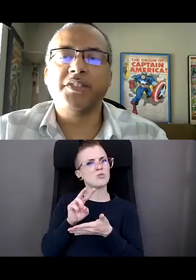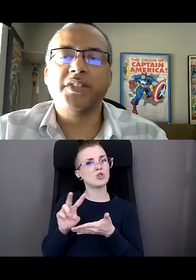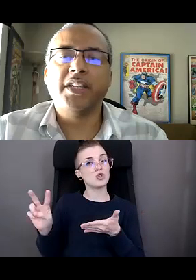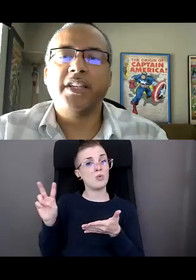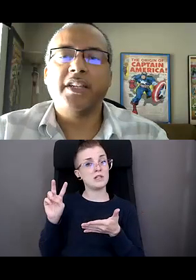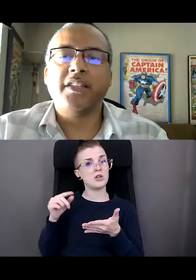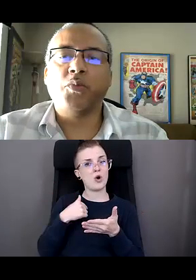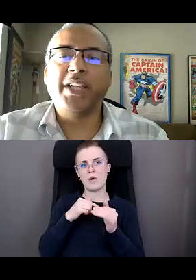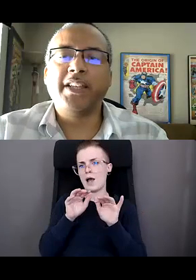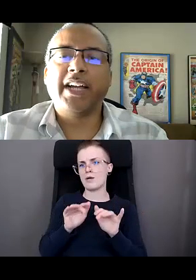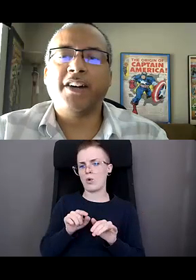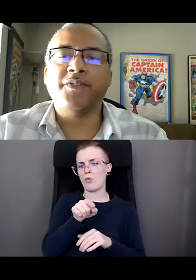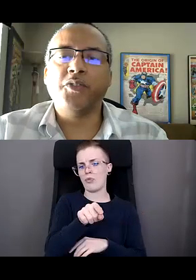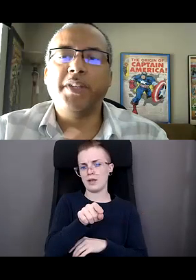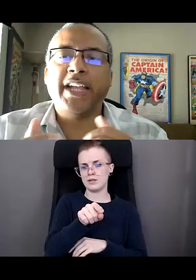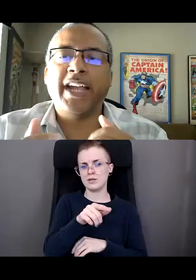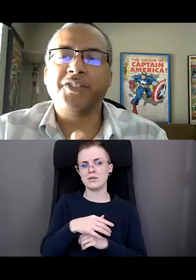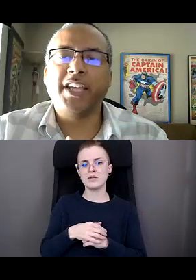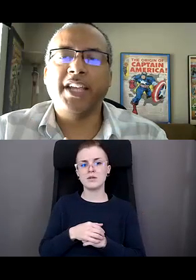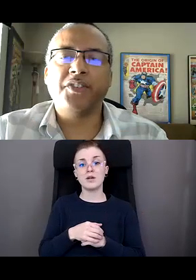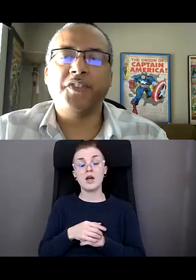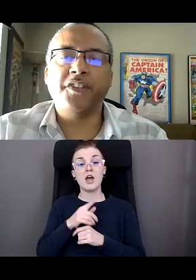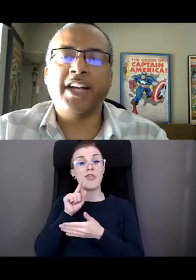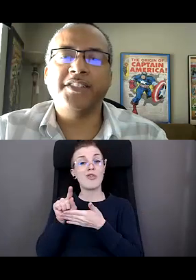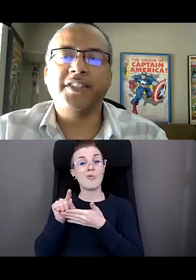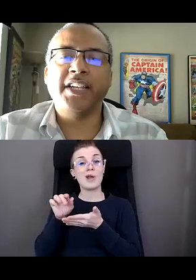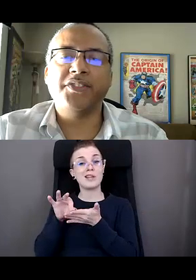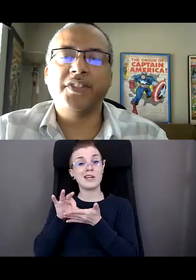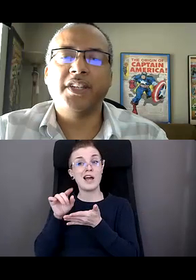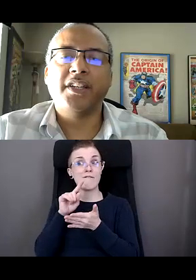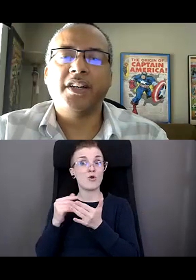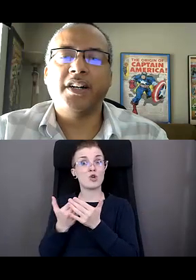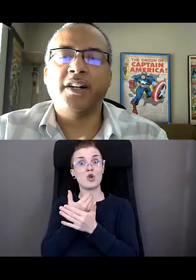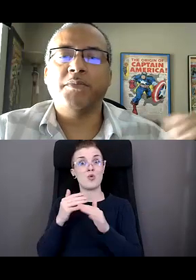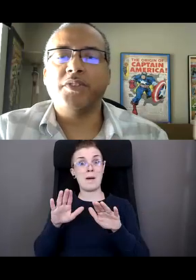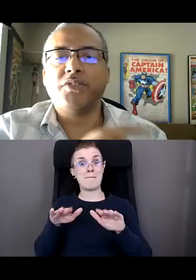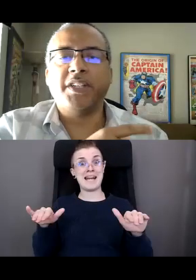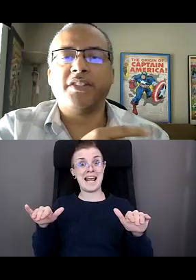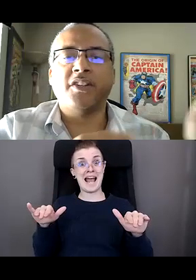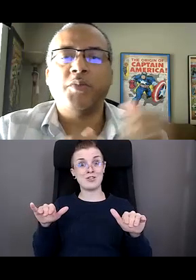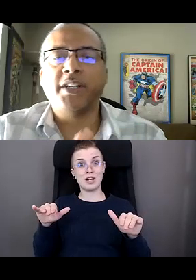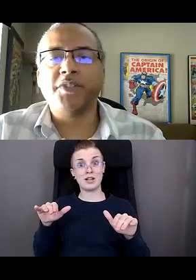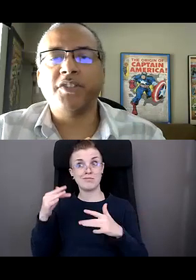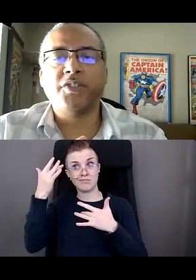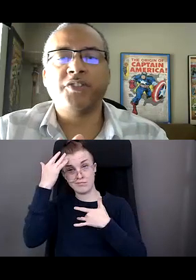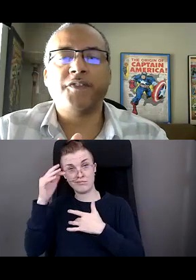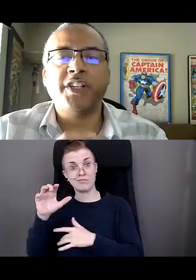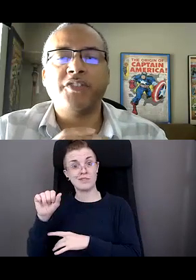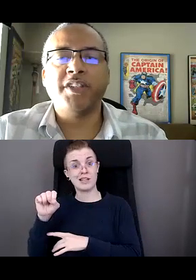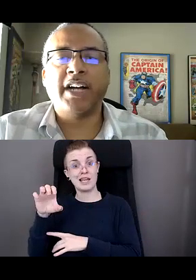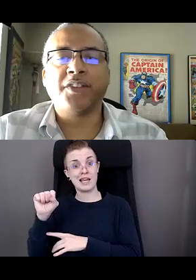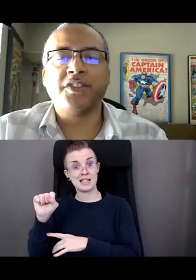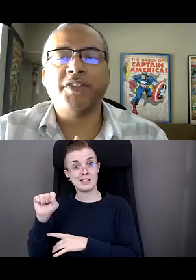wrote this, the weekly count of new pediatric cases for the United States 2 weeks ago went up to